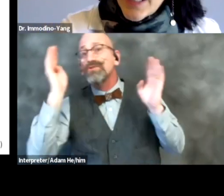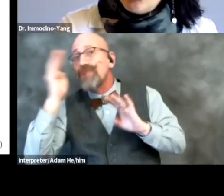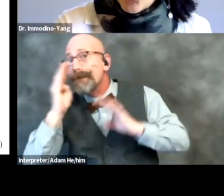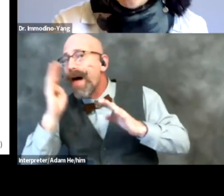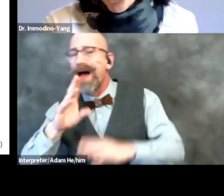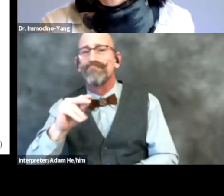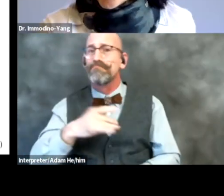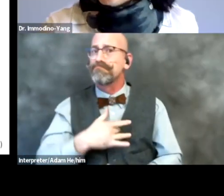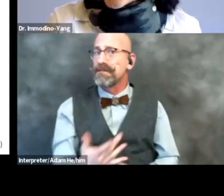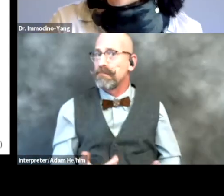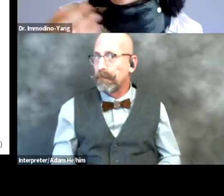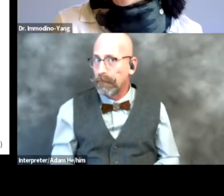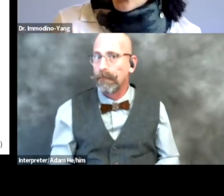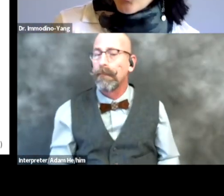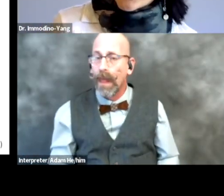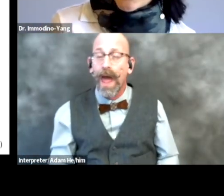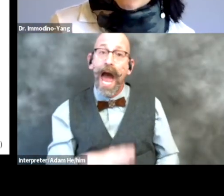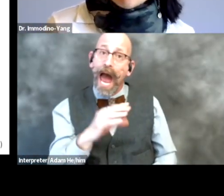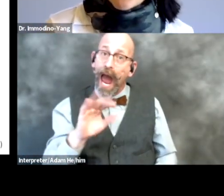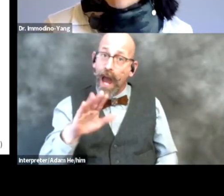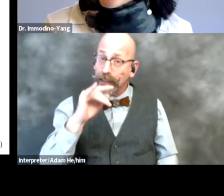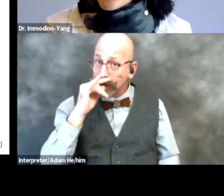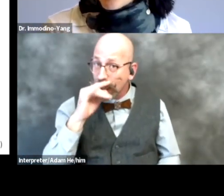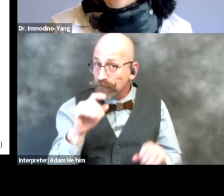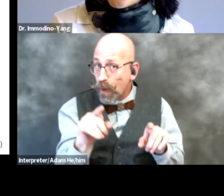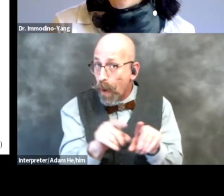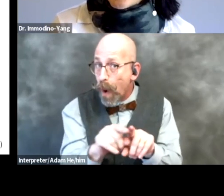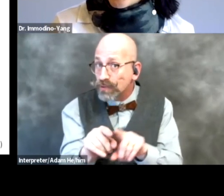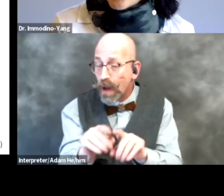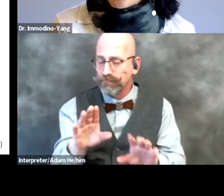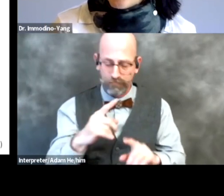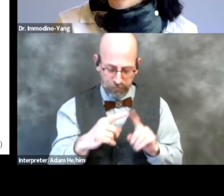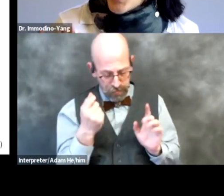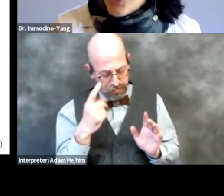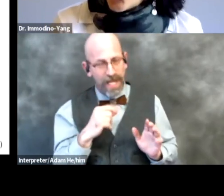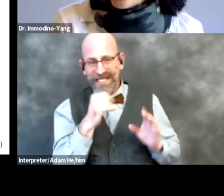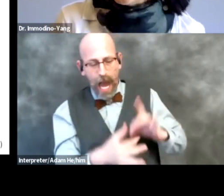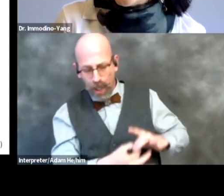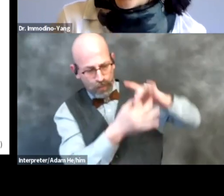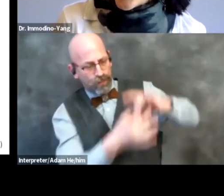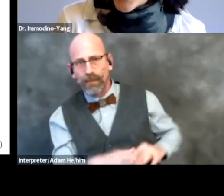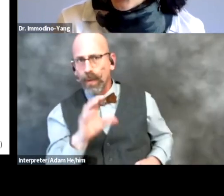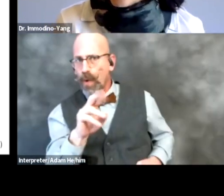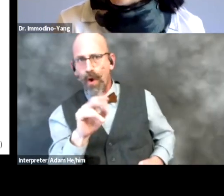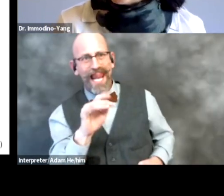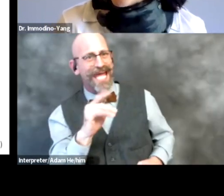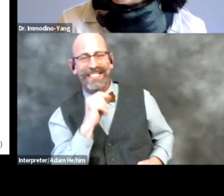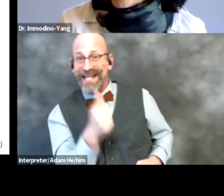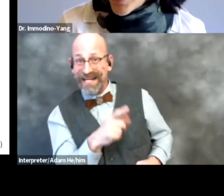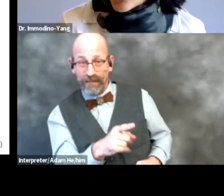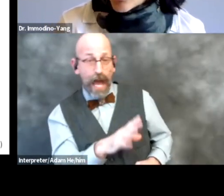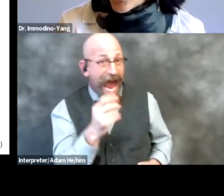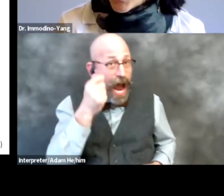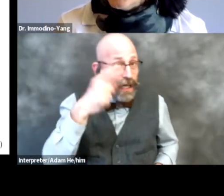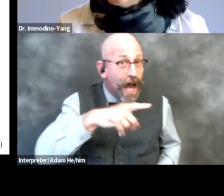And then kids could also, and again, this is uncorrelated, and by the way, both of these things are also uncorrelated with IQ, which I think